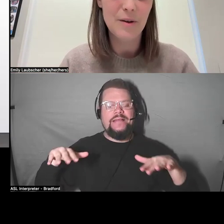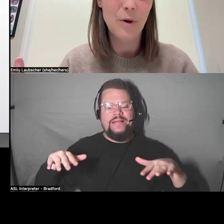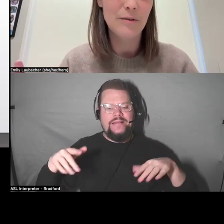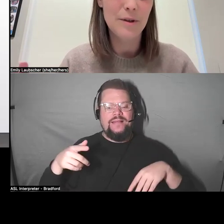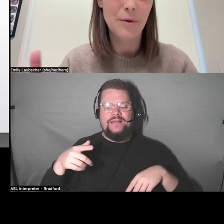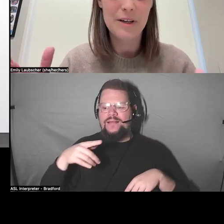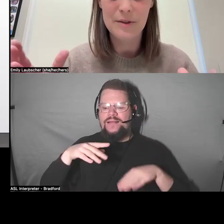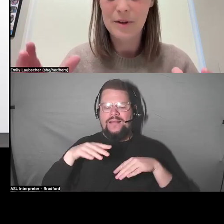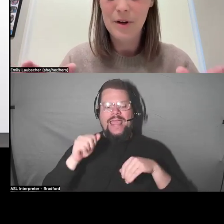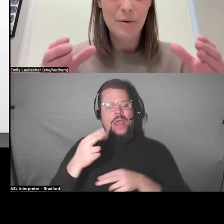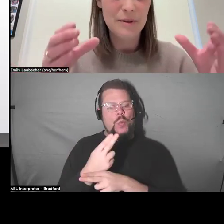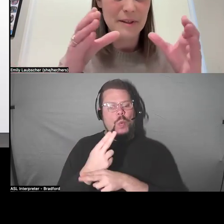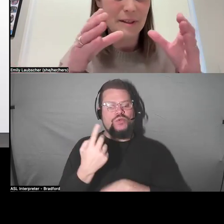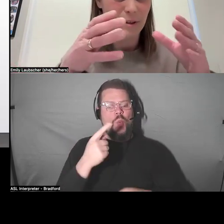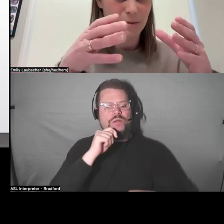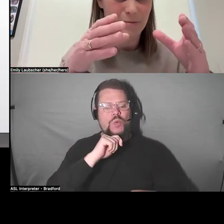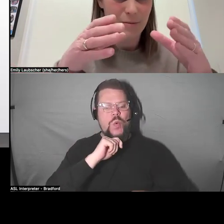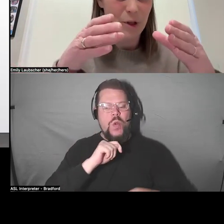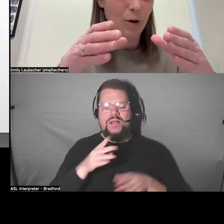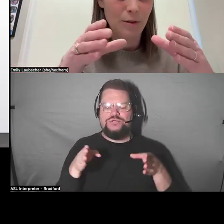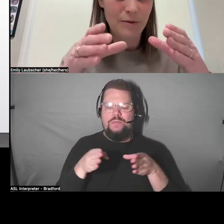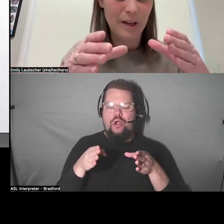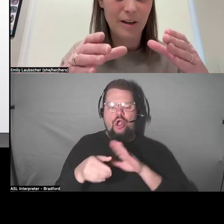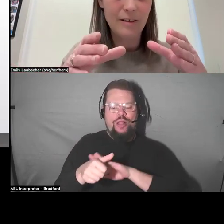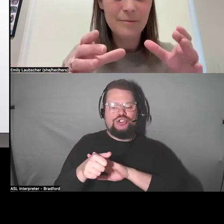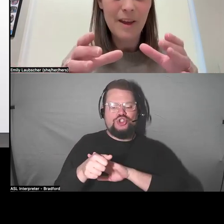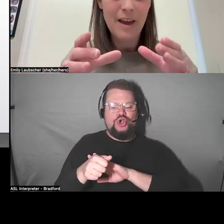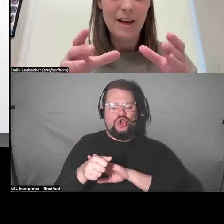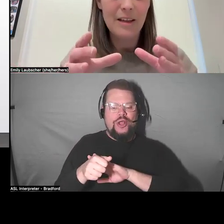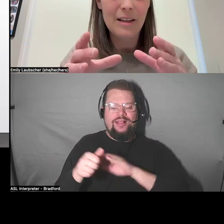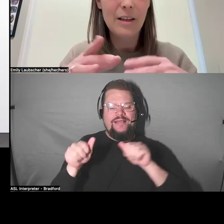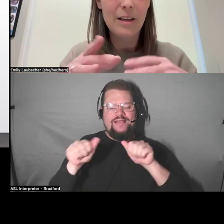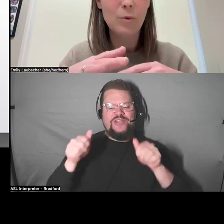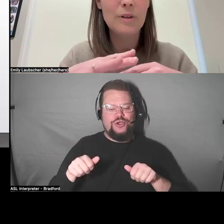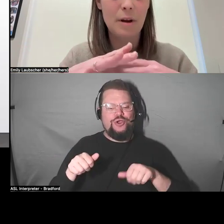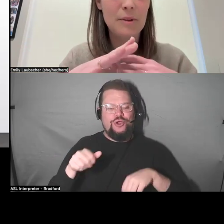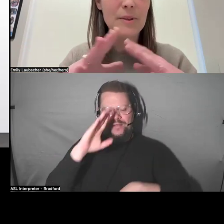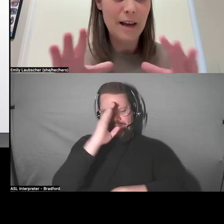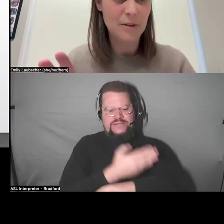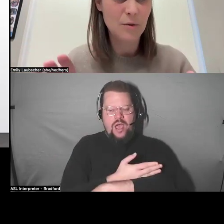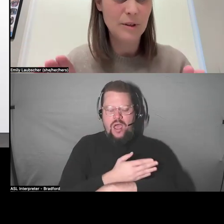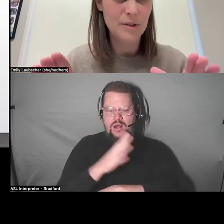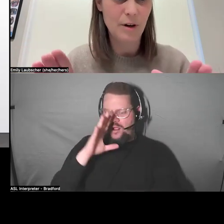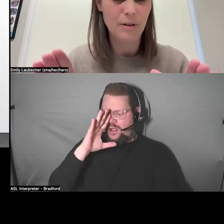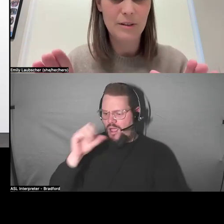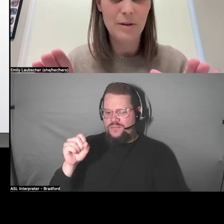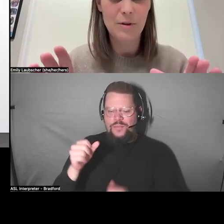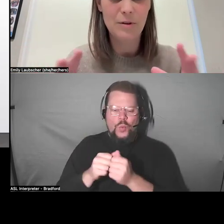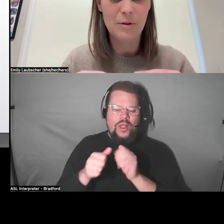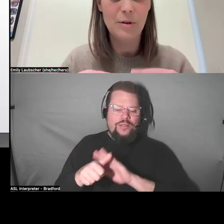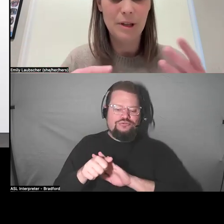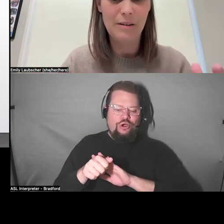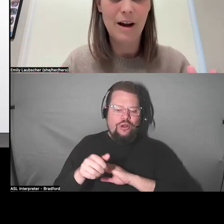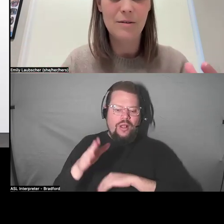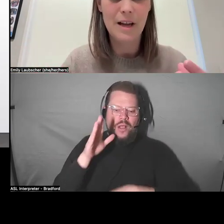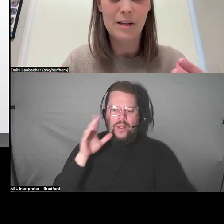use. And one of the toys was this little turtle figure. And he was obsessed with this turtle. He would go